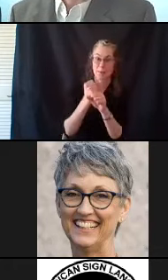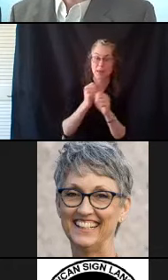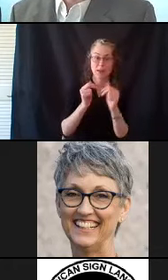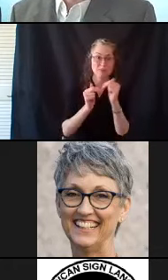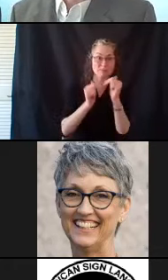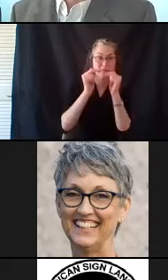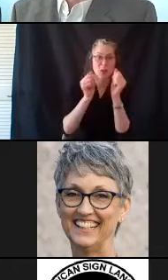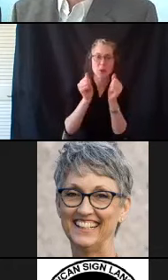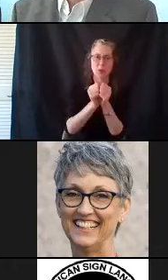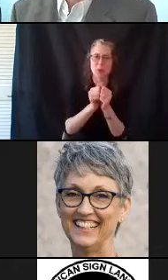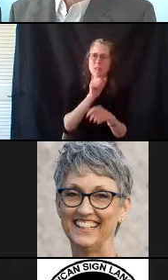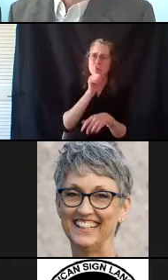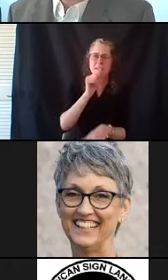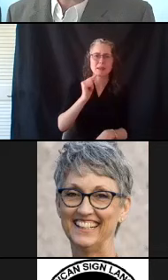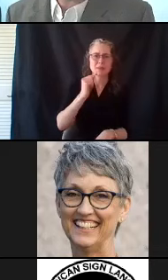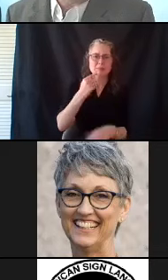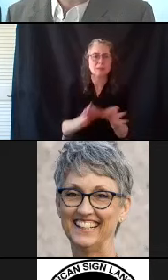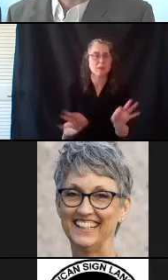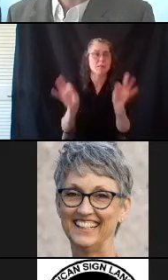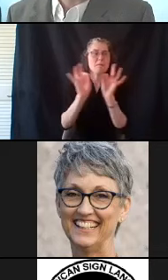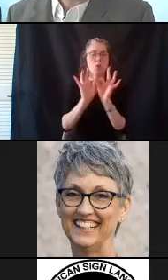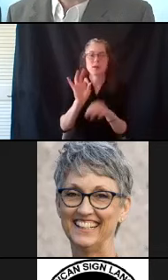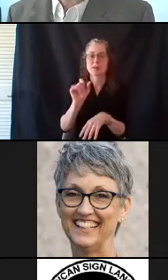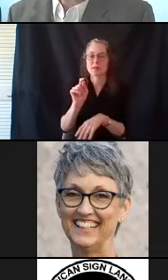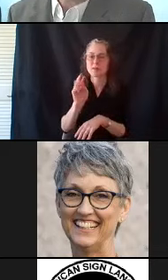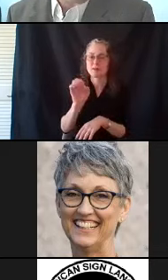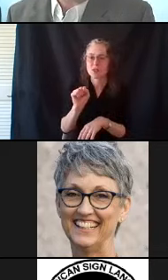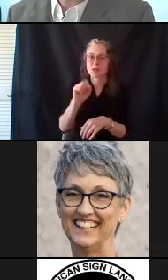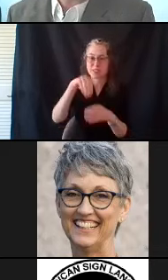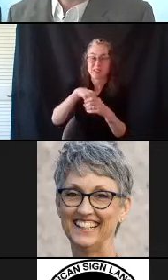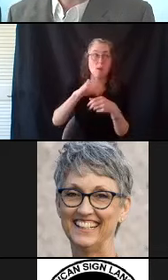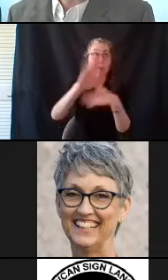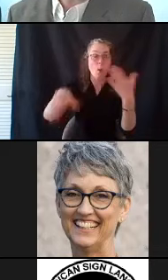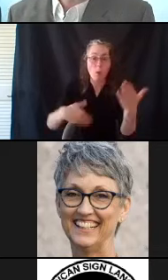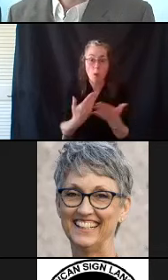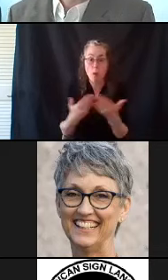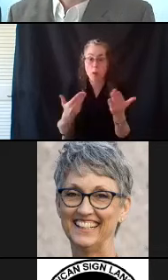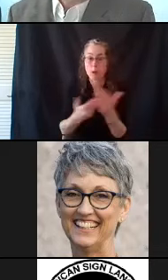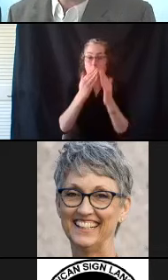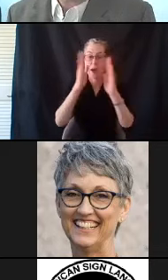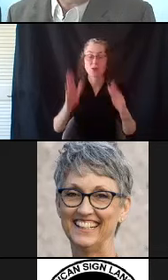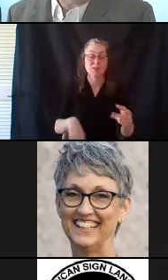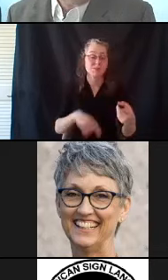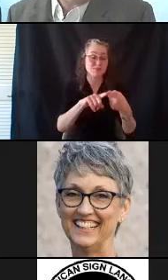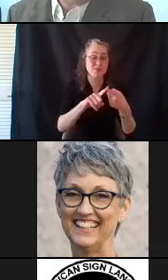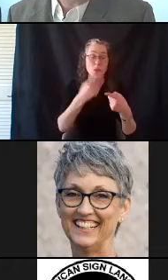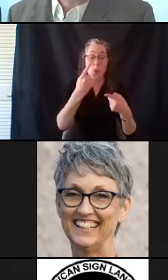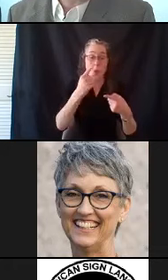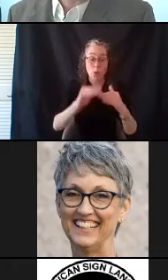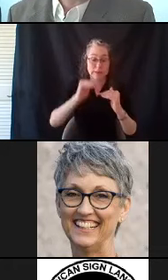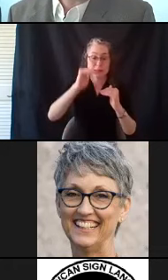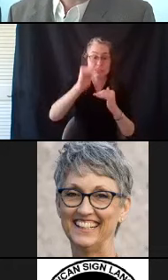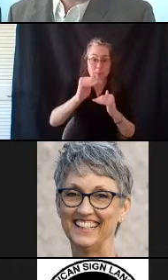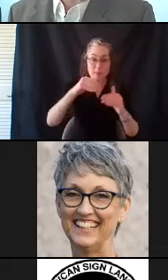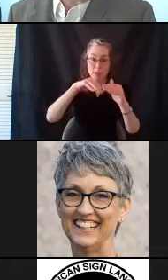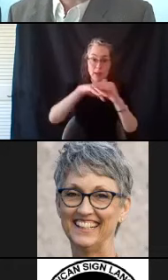crucial features in all new houses. At least a one-step entrance, wide enough interior